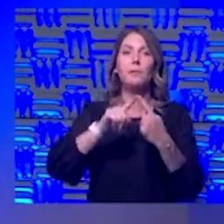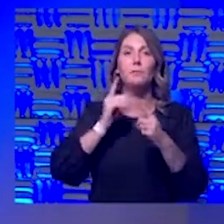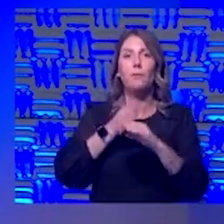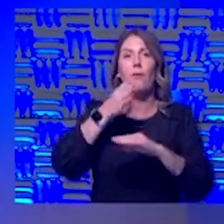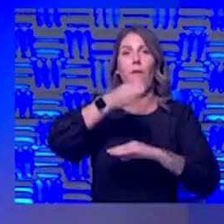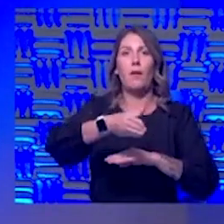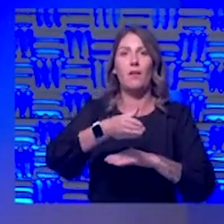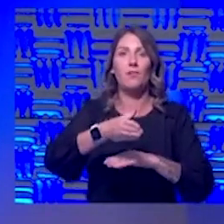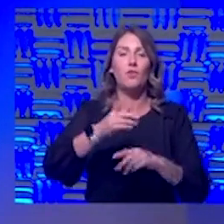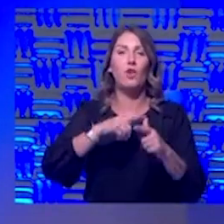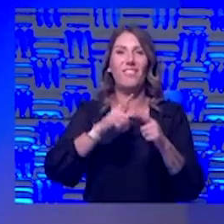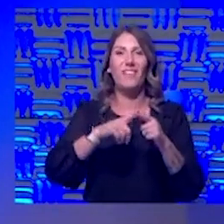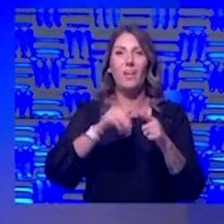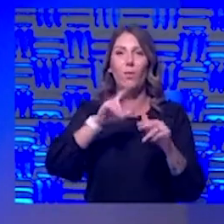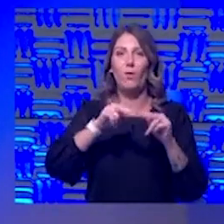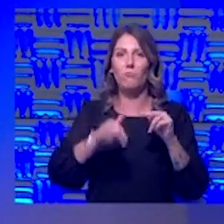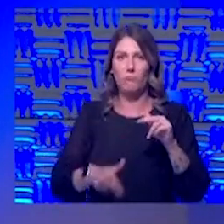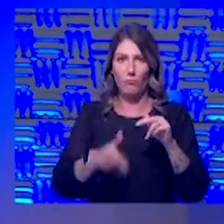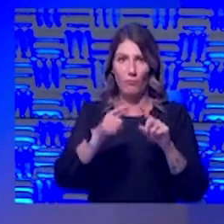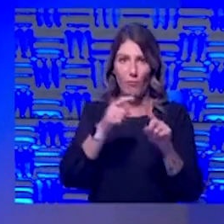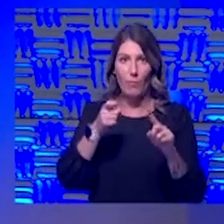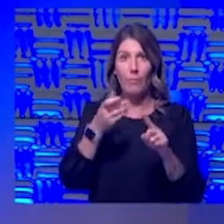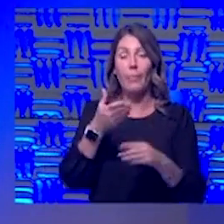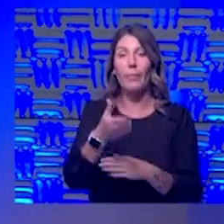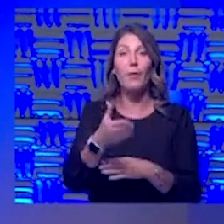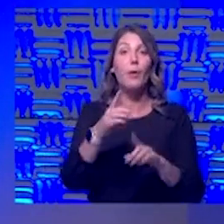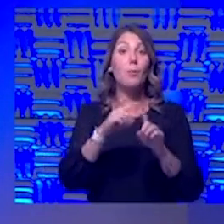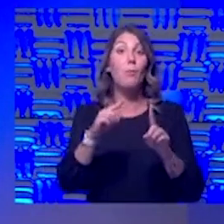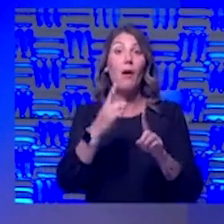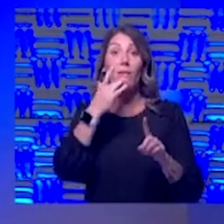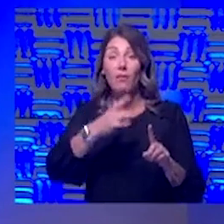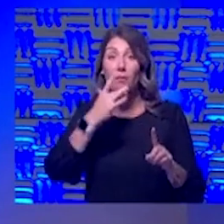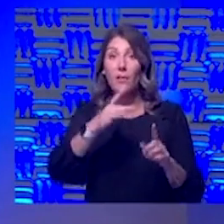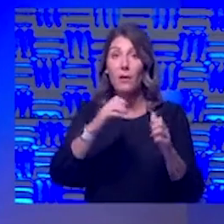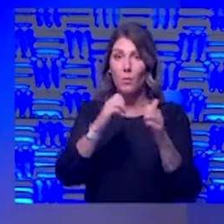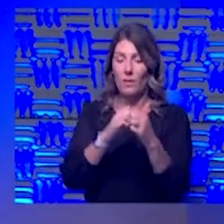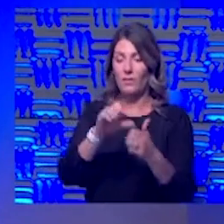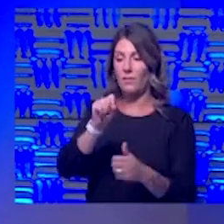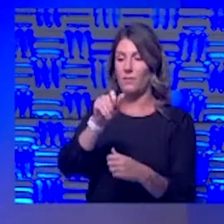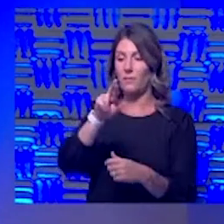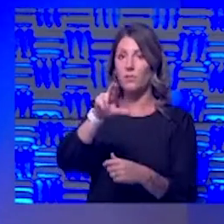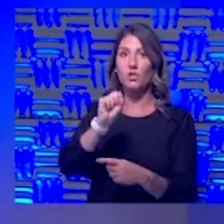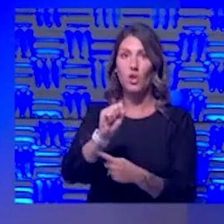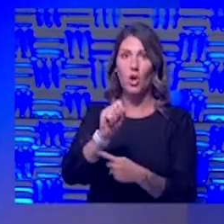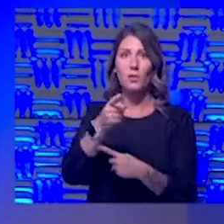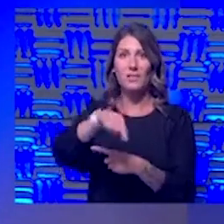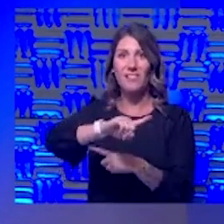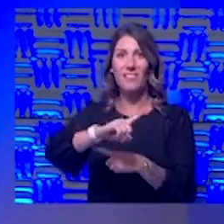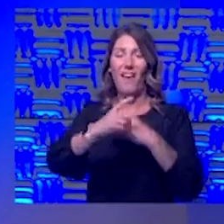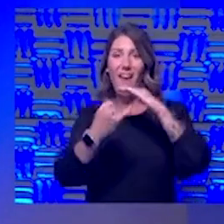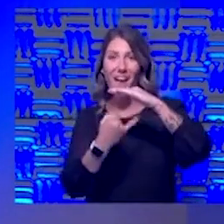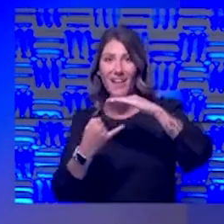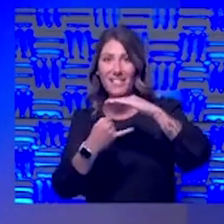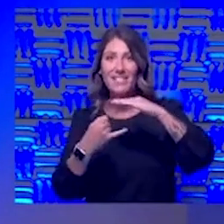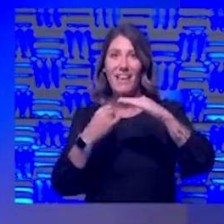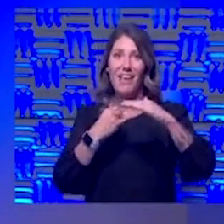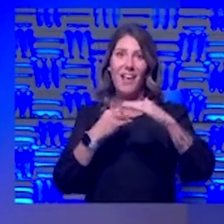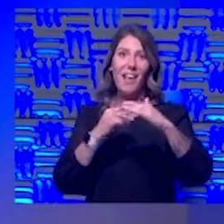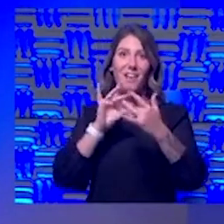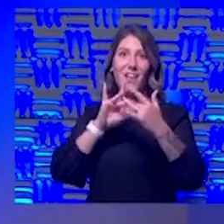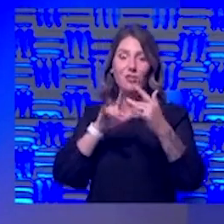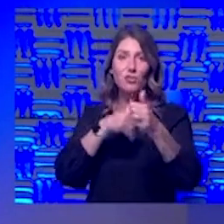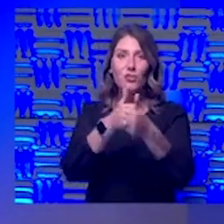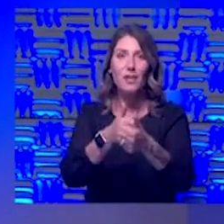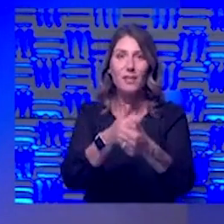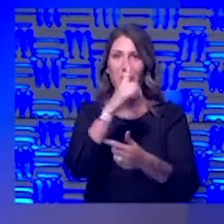then it drops off from there. Luckily with SARS, they were able to isolate people and contact trace because it doesn't seem like you were